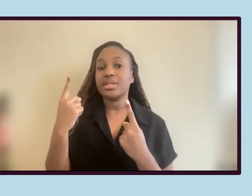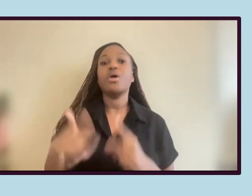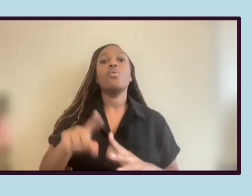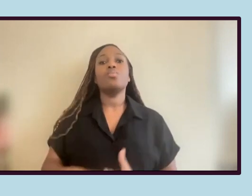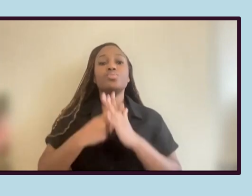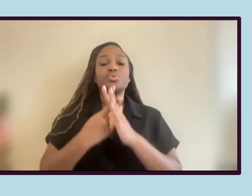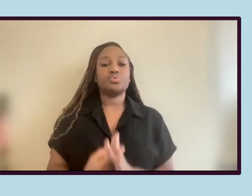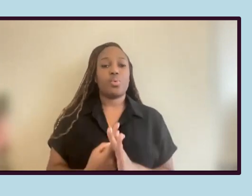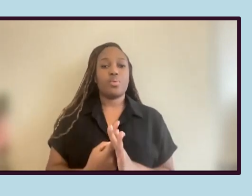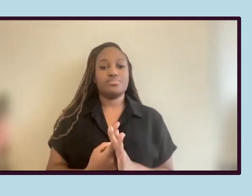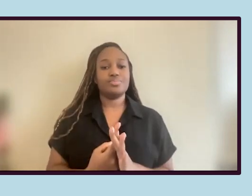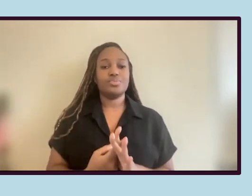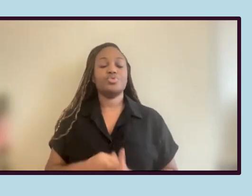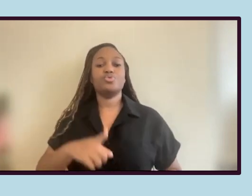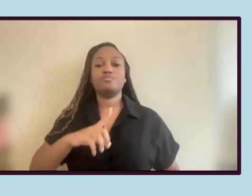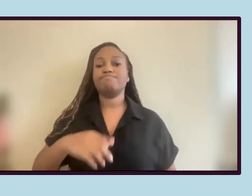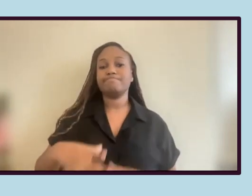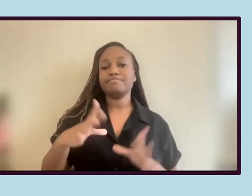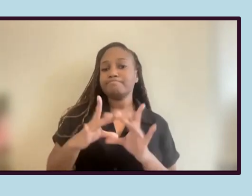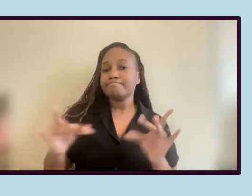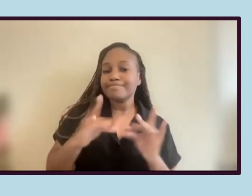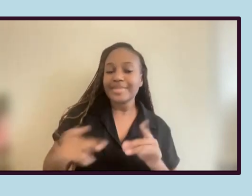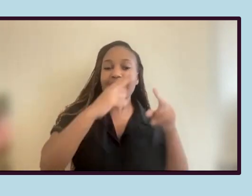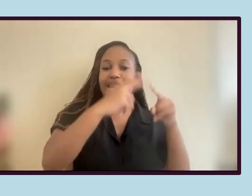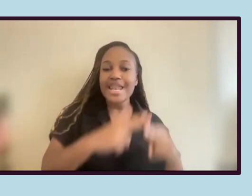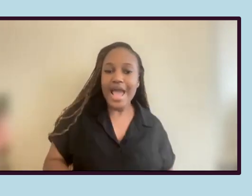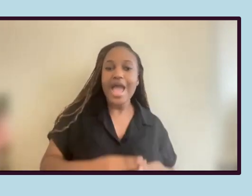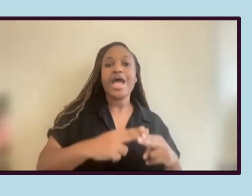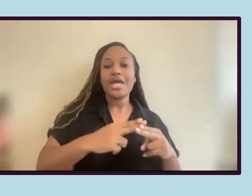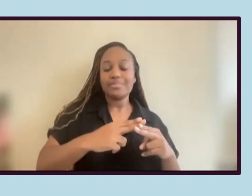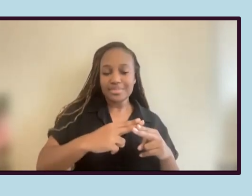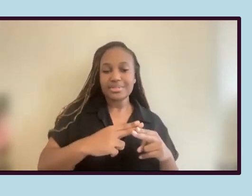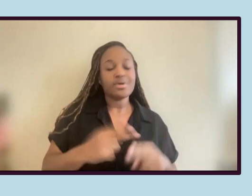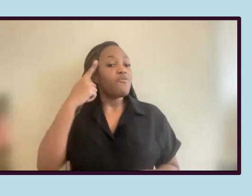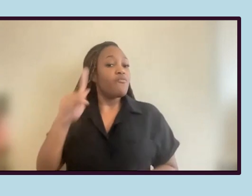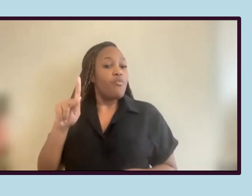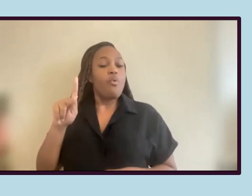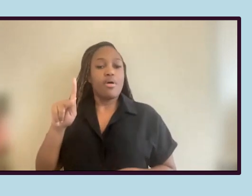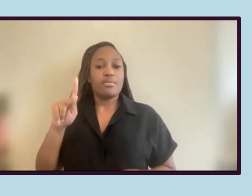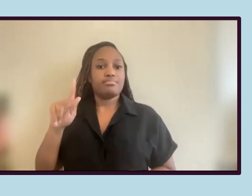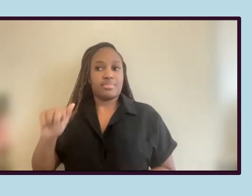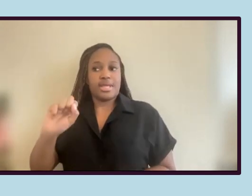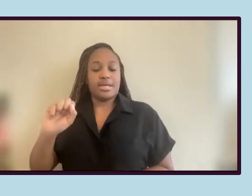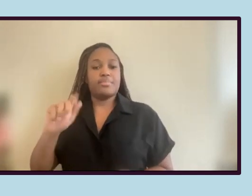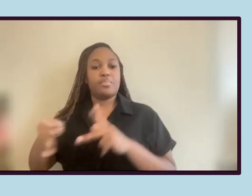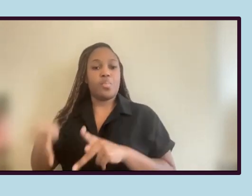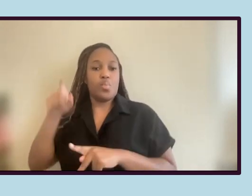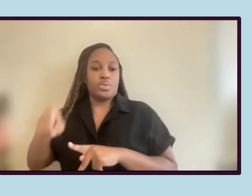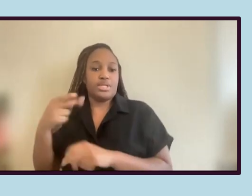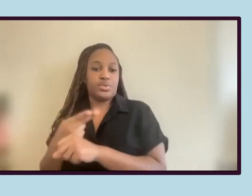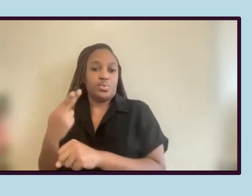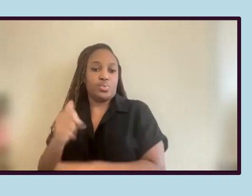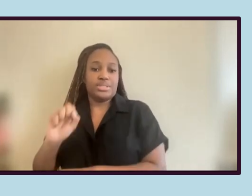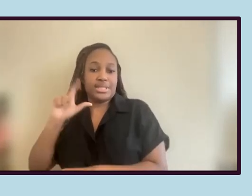And this, for those who are using ASL interpretation, is hopefully going to make that experience a little bit more fluid so that they're very